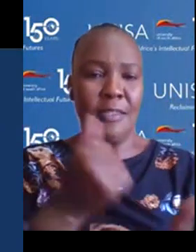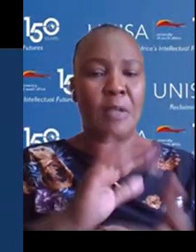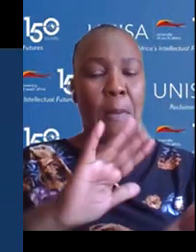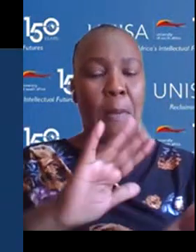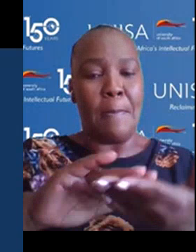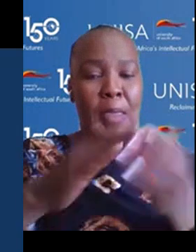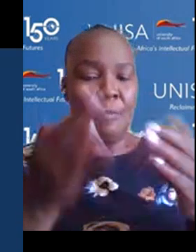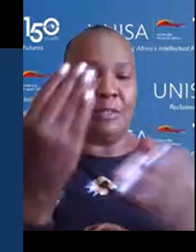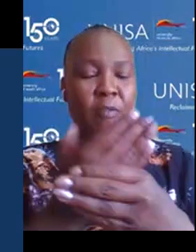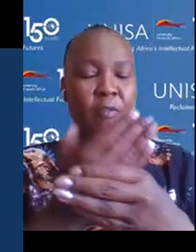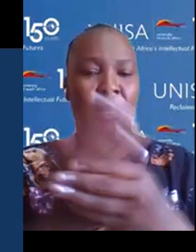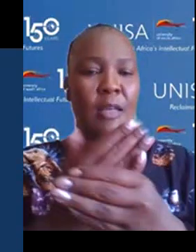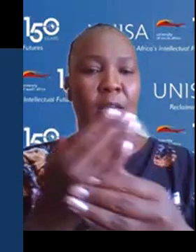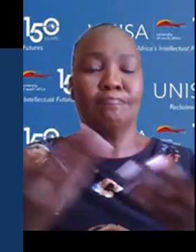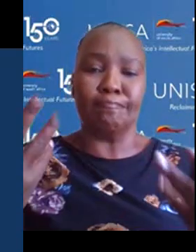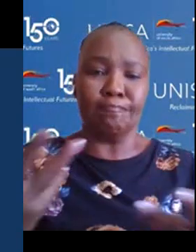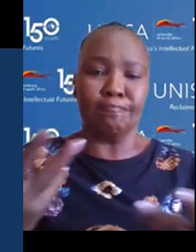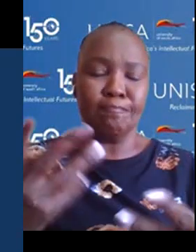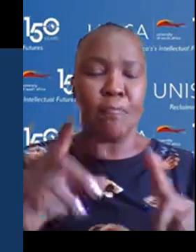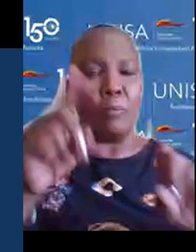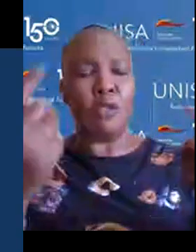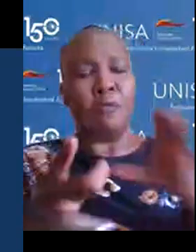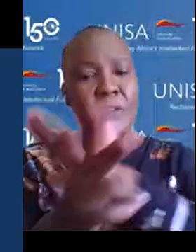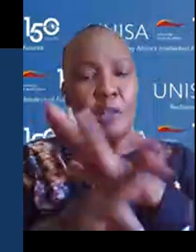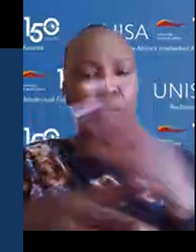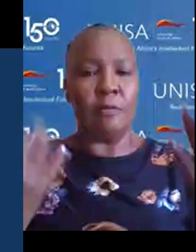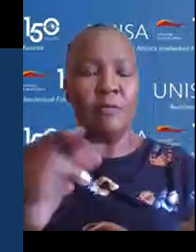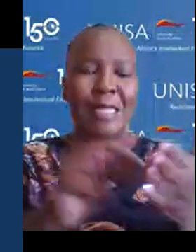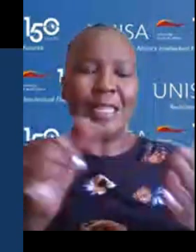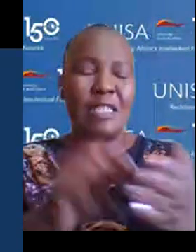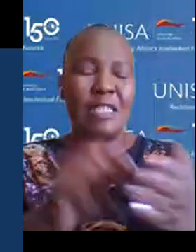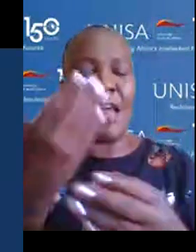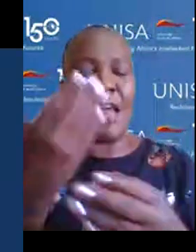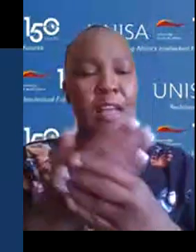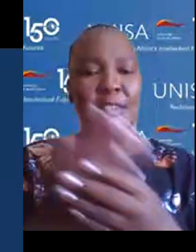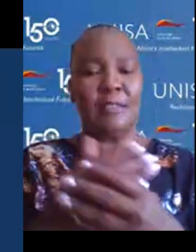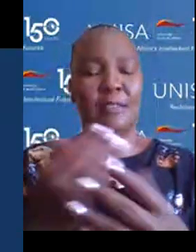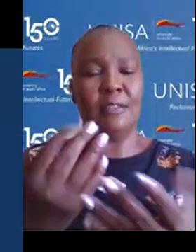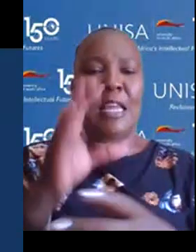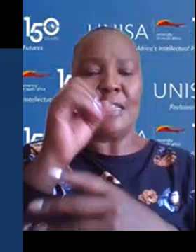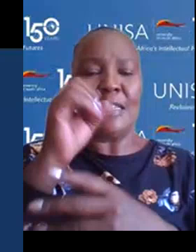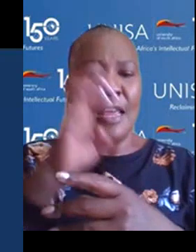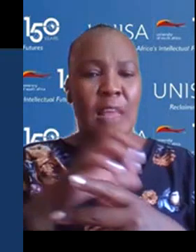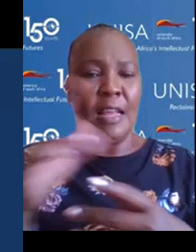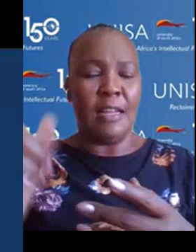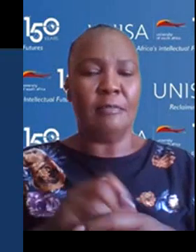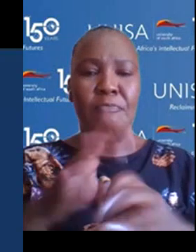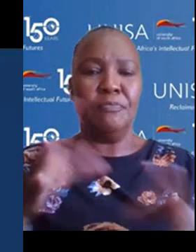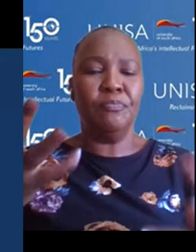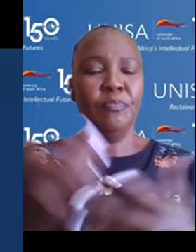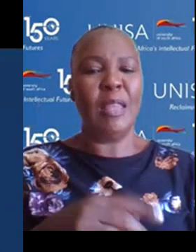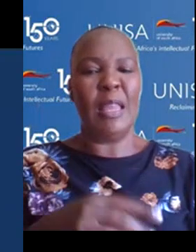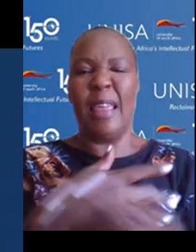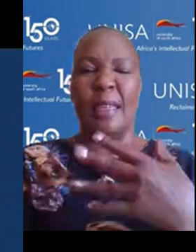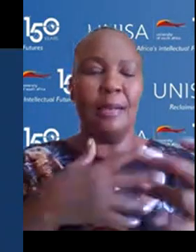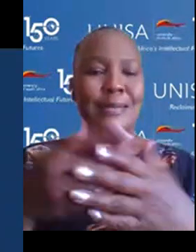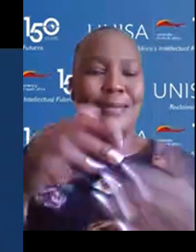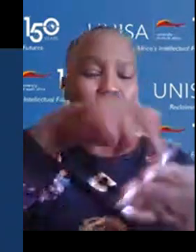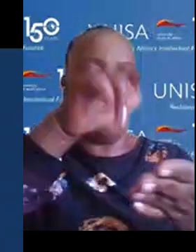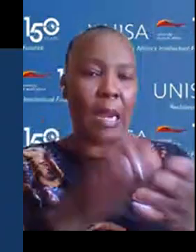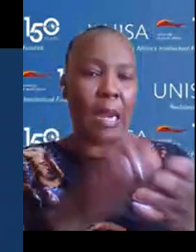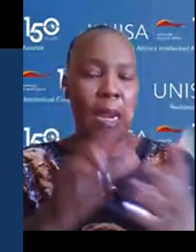file. It can be music, videos, text files, Excel spreadsheets, pretty much anything that the application